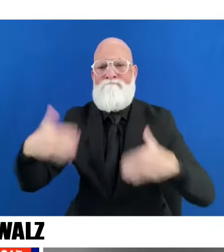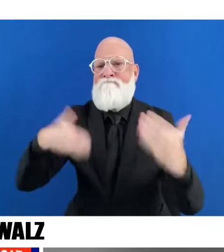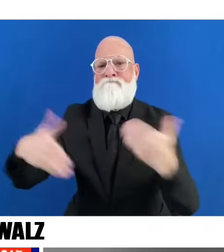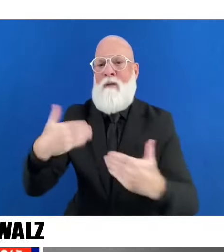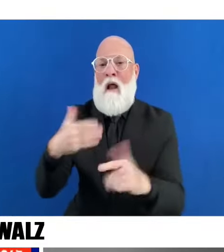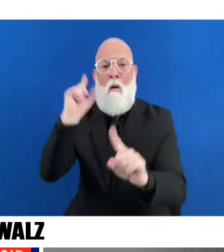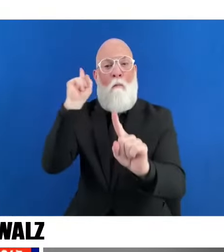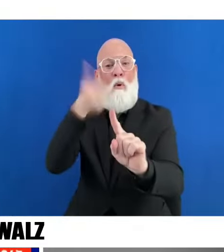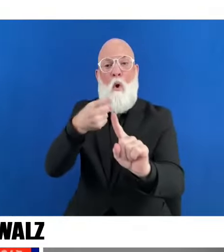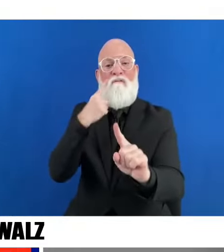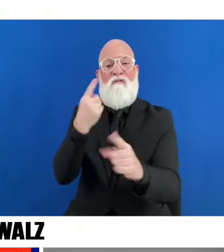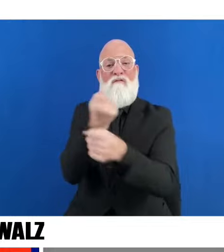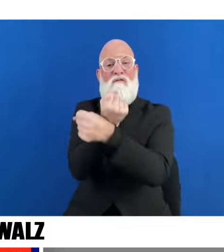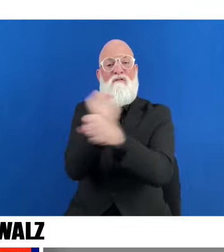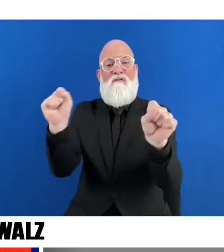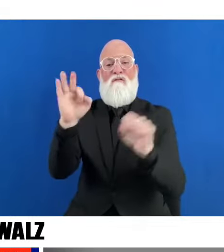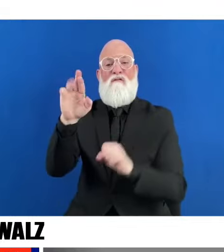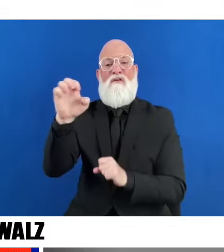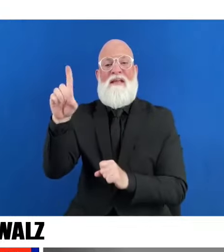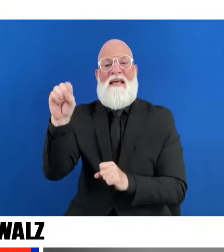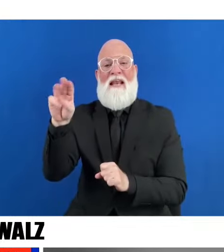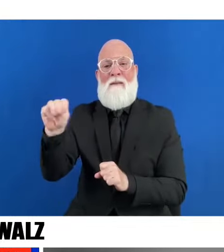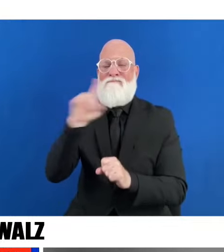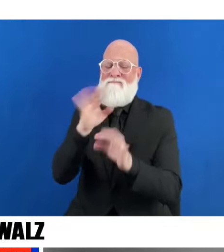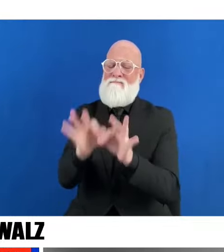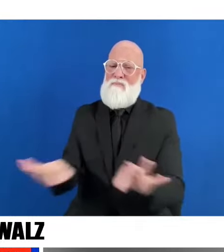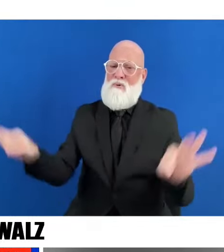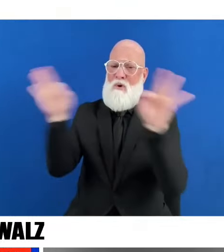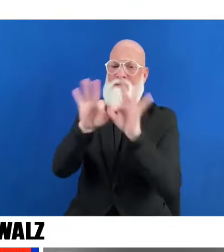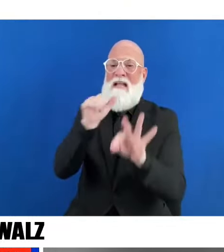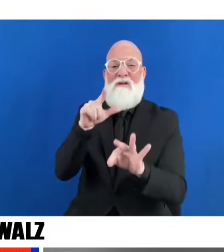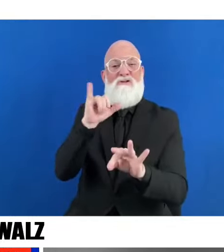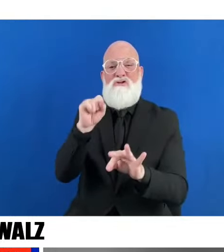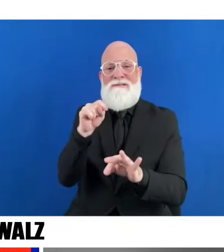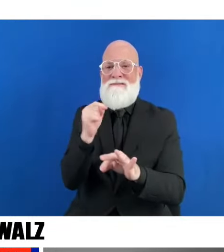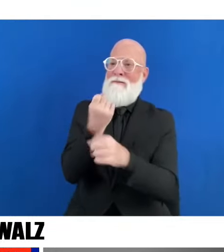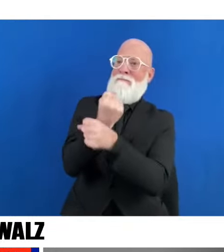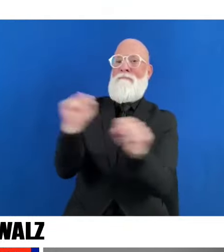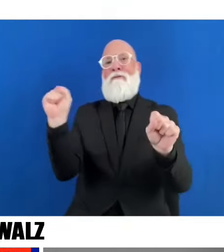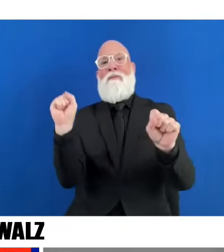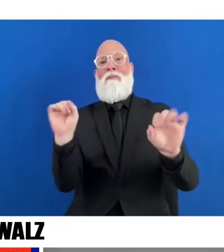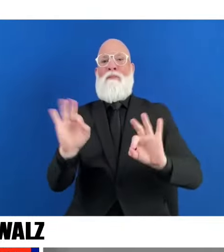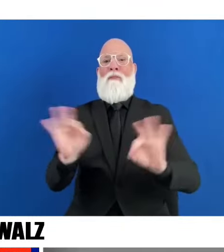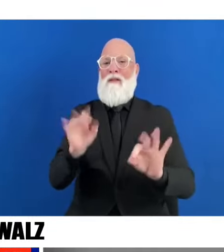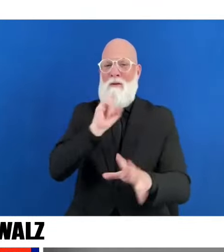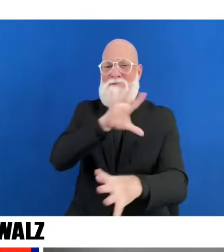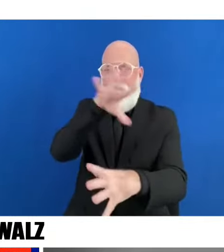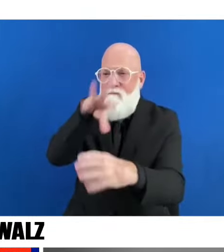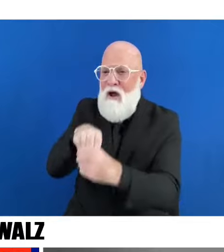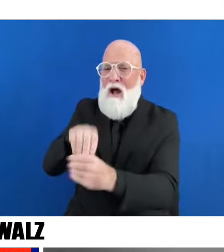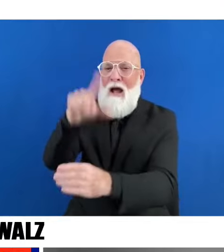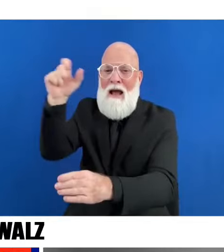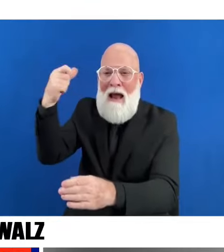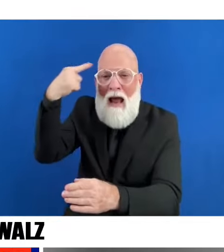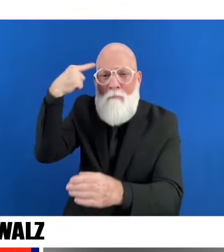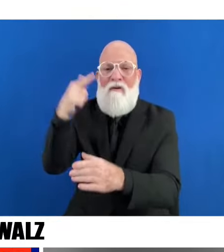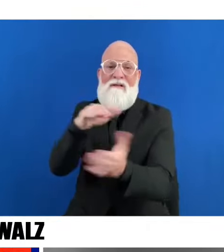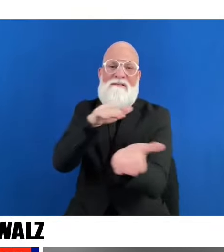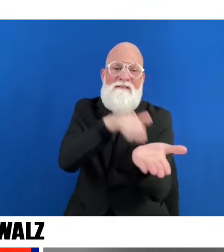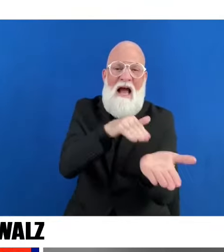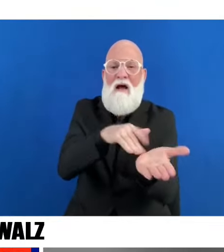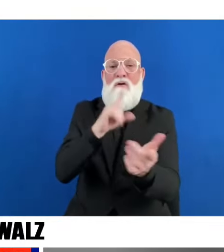be in your bedroom or exam room, but the freedom for you to make choices about yourself. Now, look, we all know who Donald Trump is. He's told